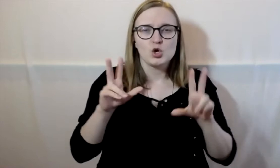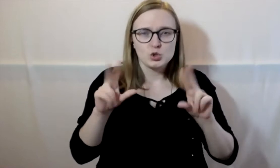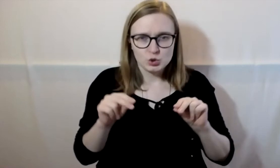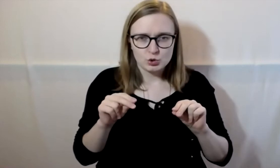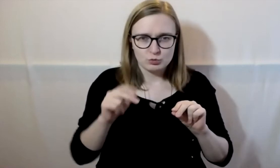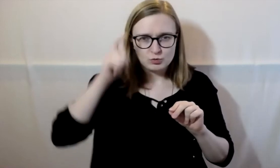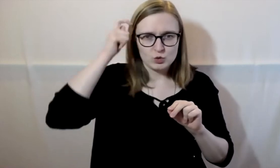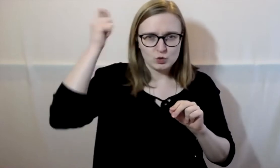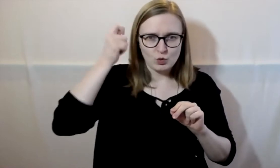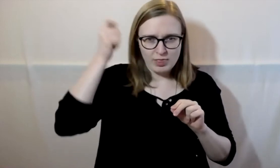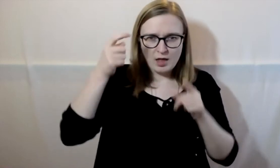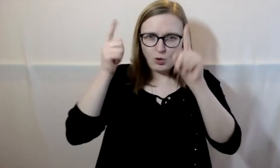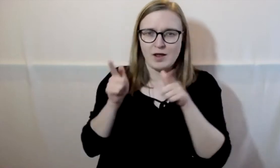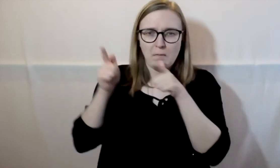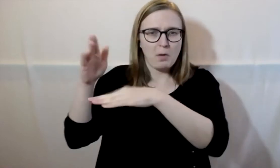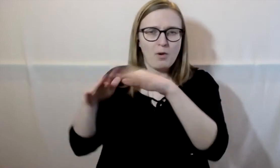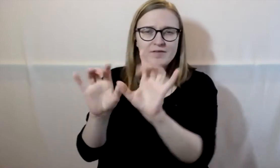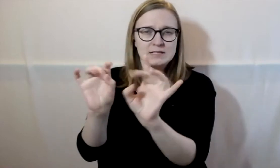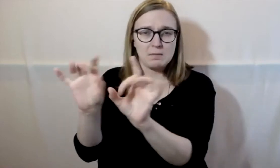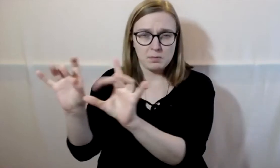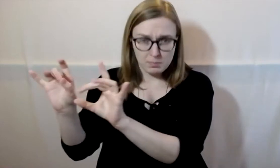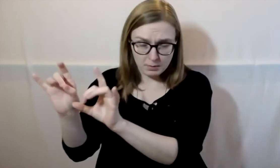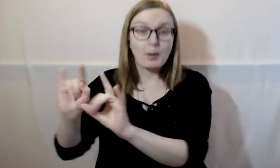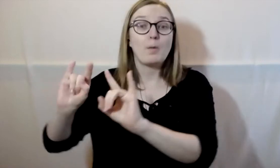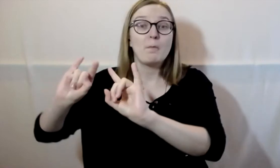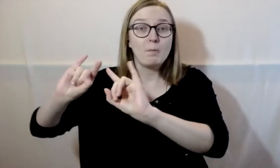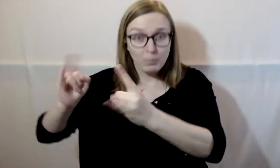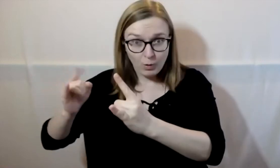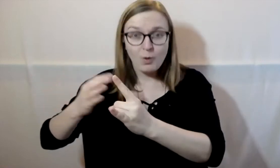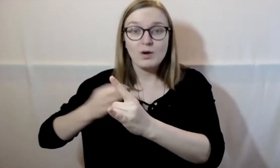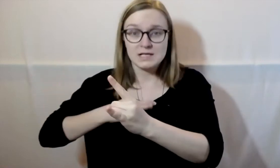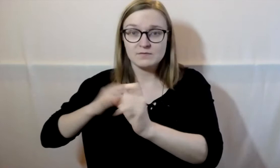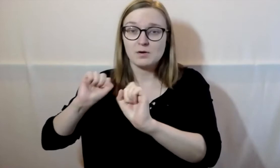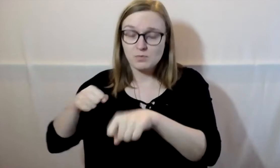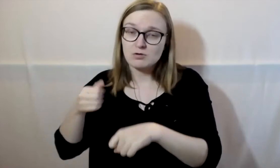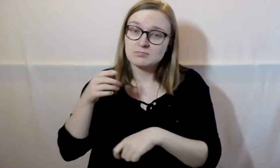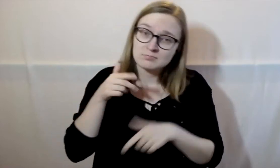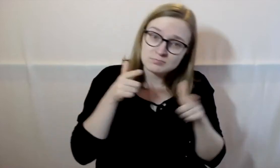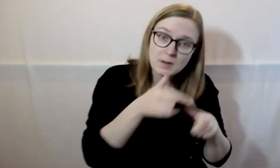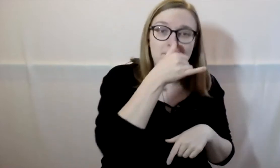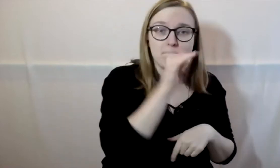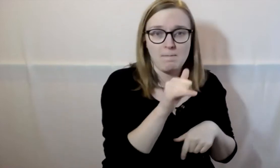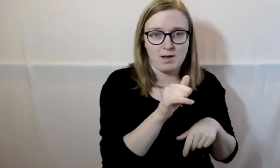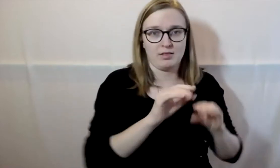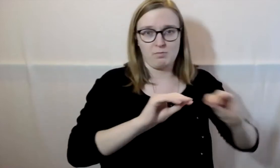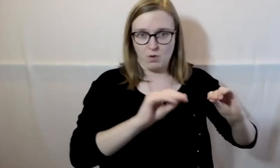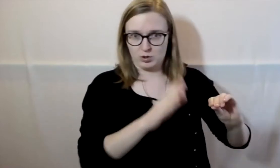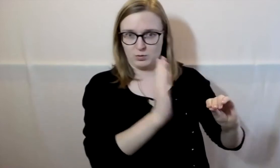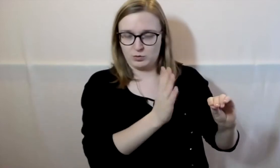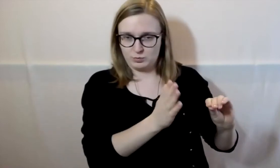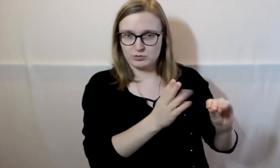school. So it's possibility to involve their experience and combine it to the